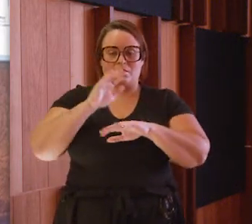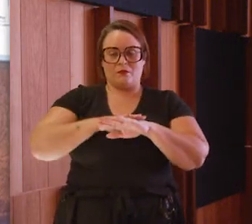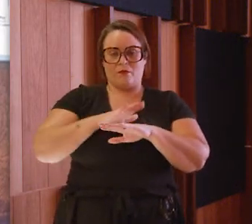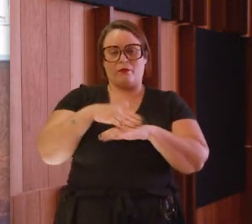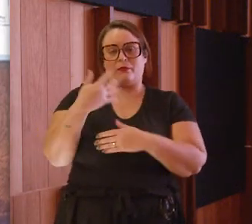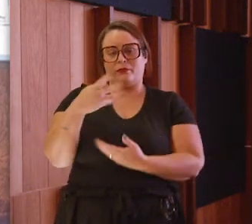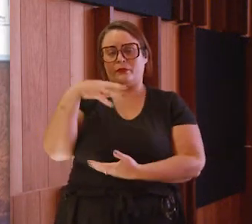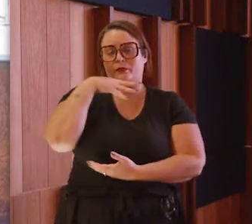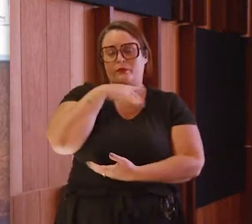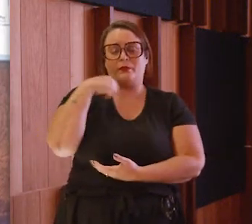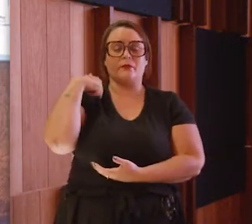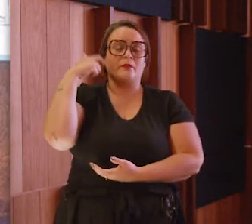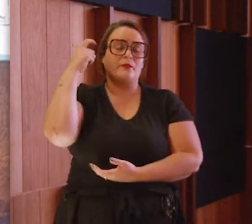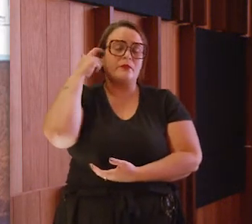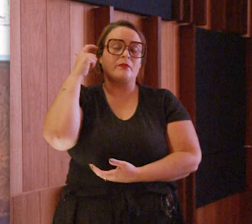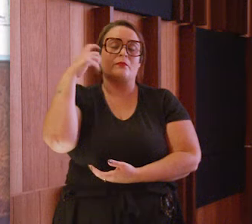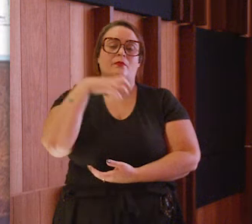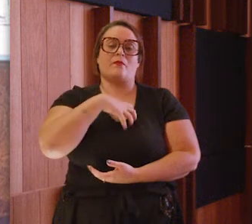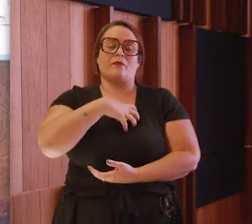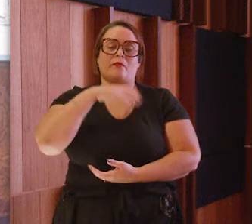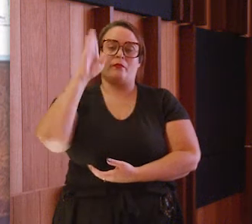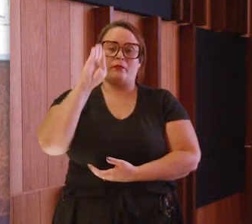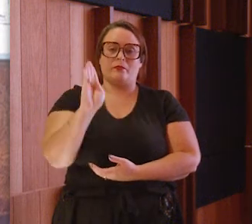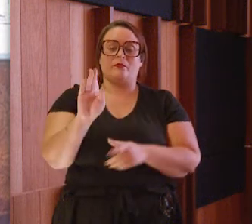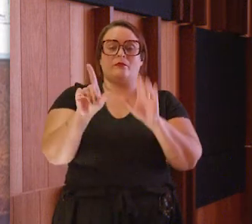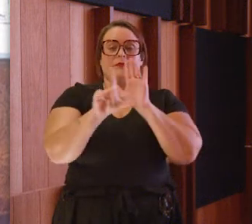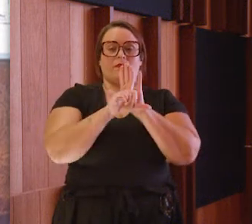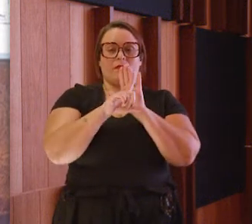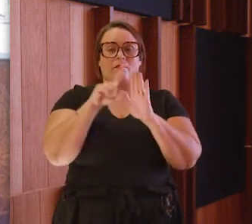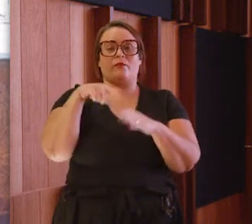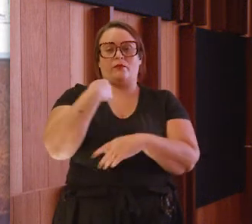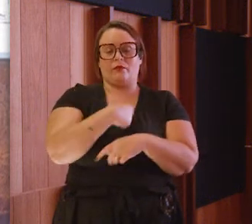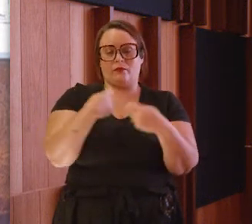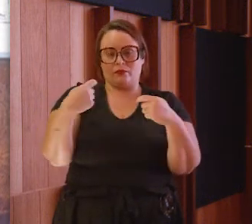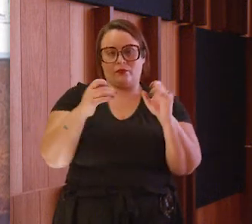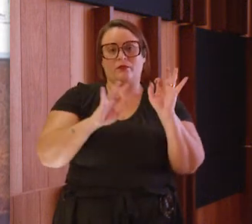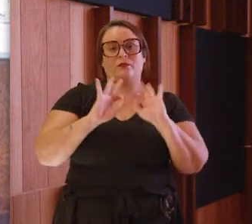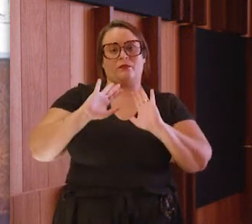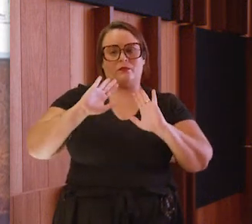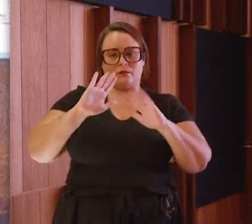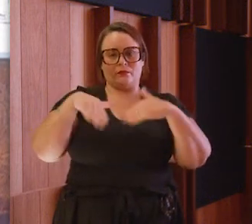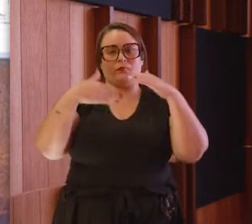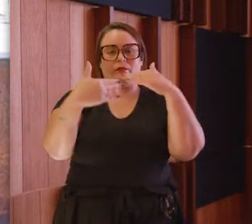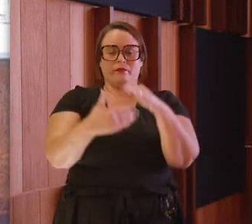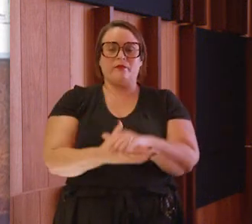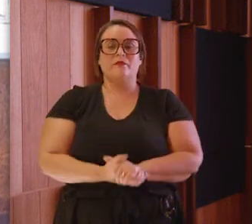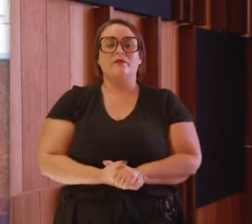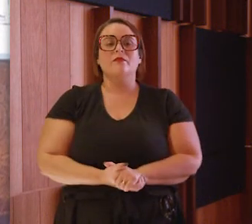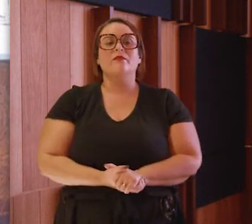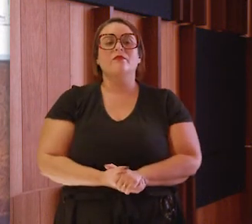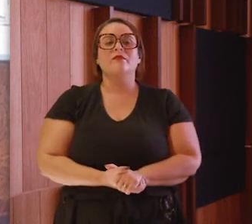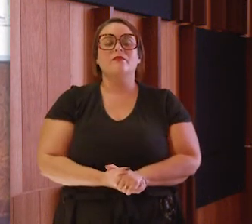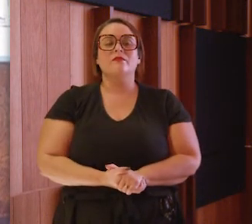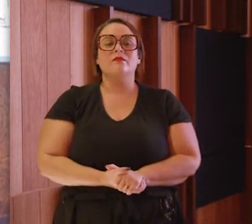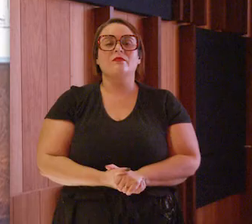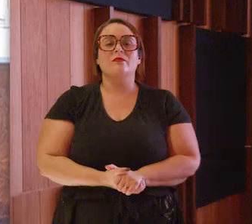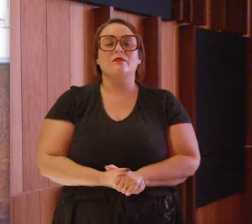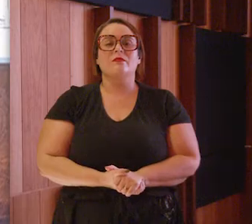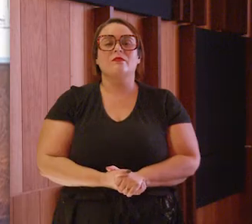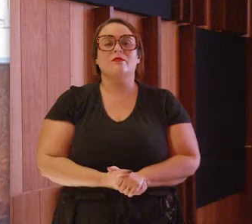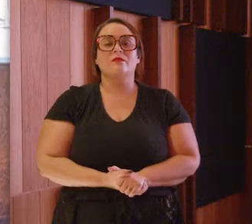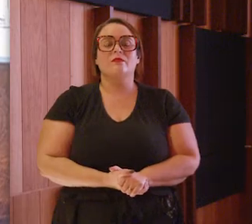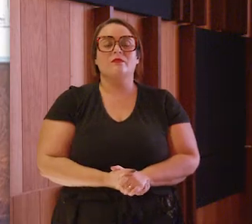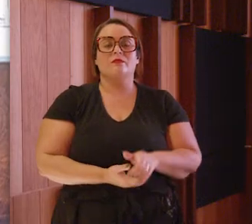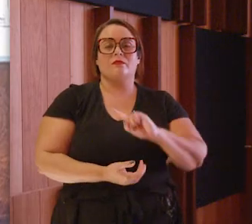local domestic legislation. So these topics and many others will be addressed when we bring down to the reality of the still